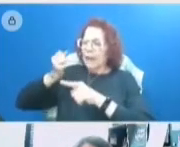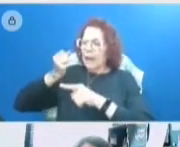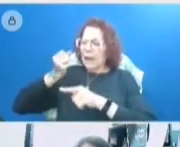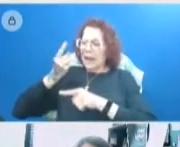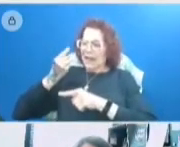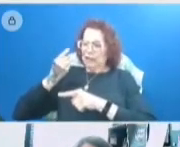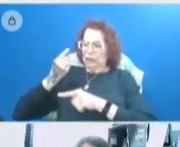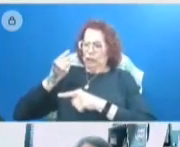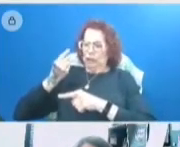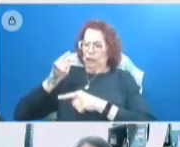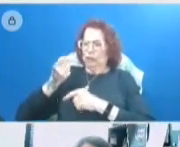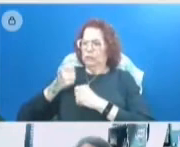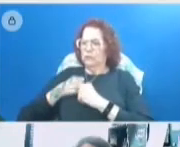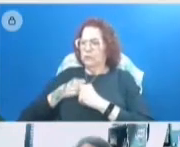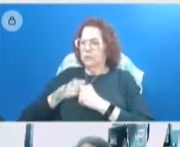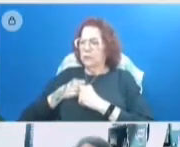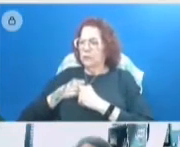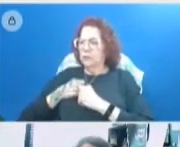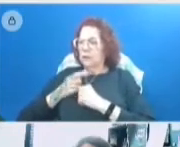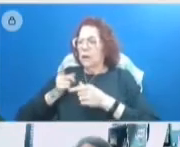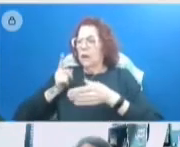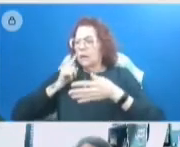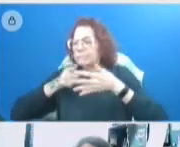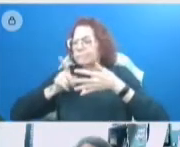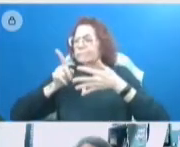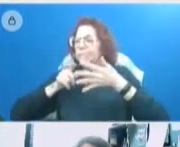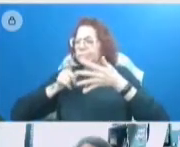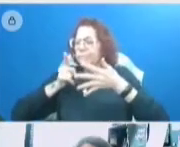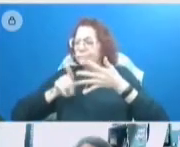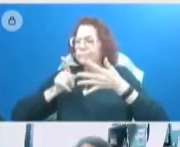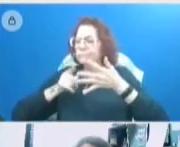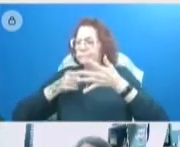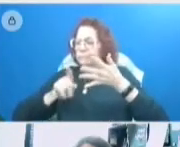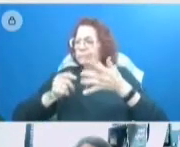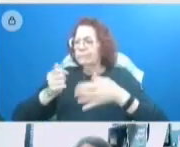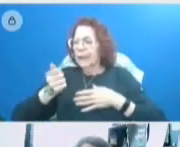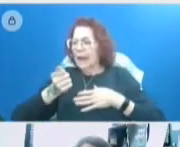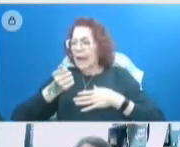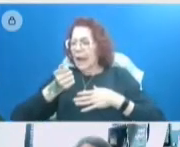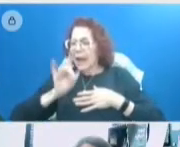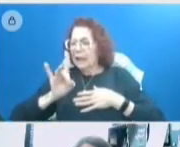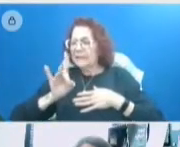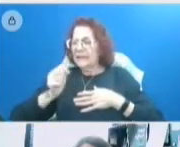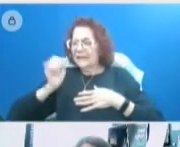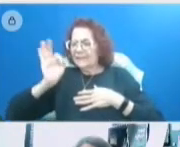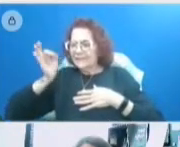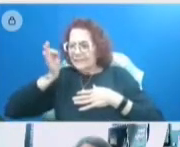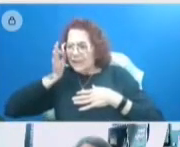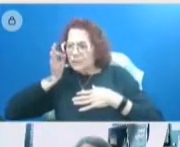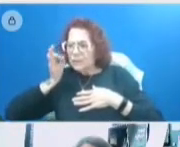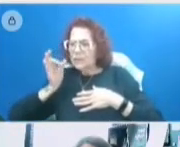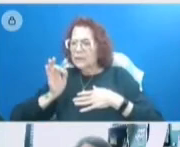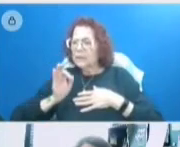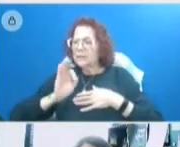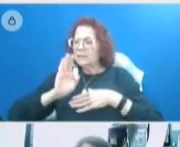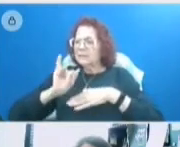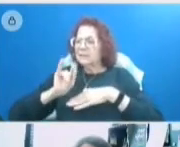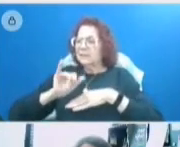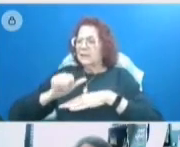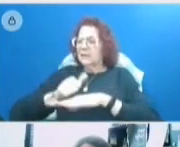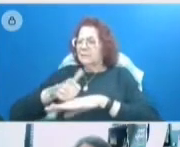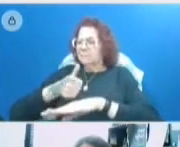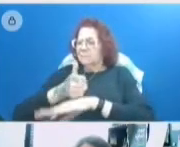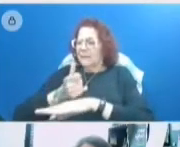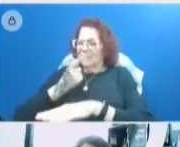the 2018 federal cybersecurity funds. And we just completed that